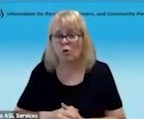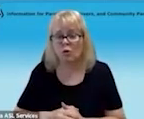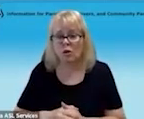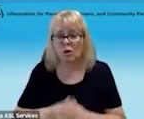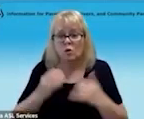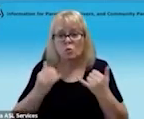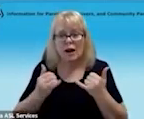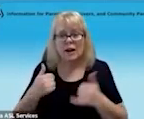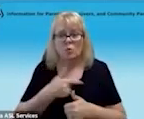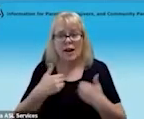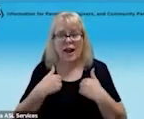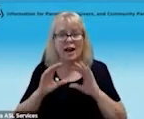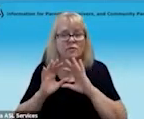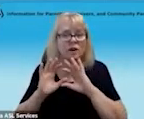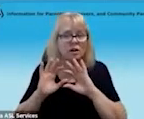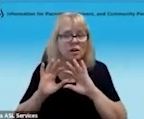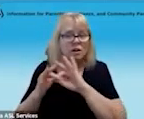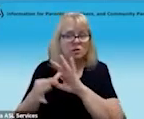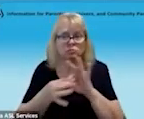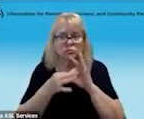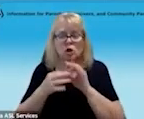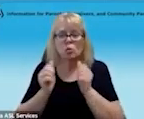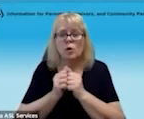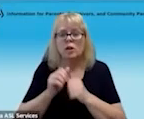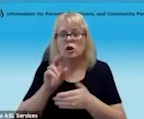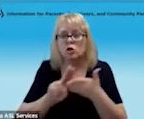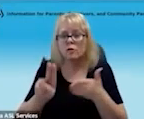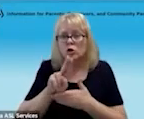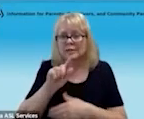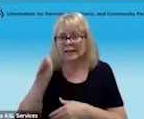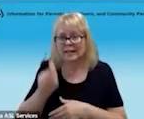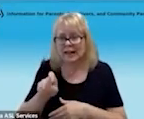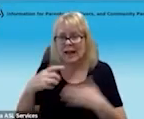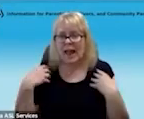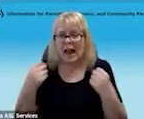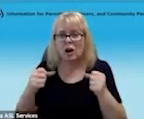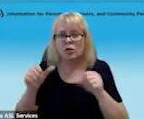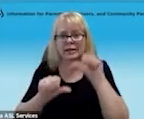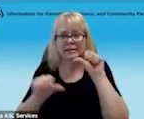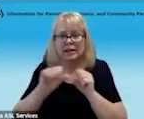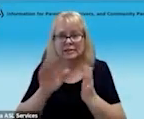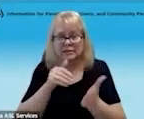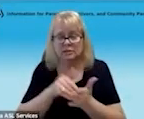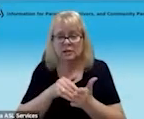And this is where you're literally coming together and you forget about who gets the credit and we focus in on the goal.